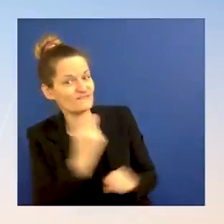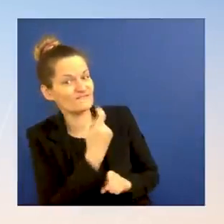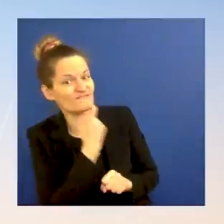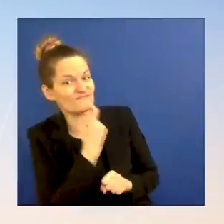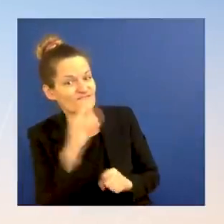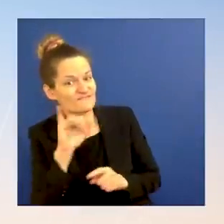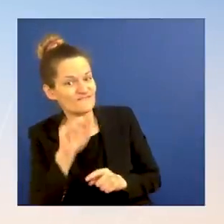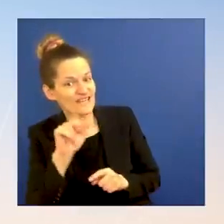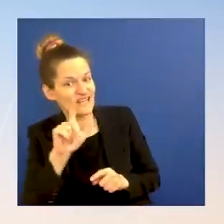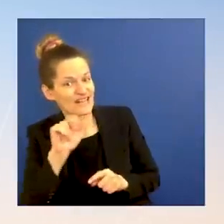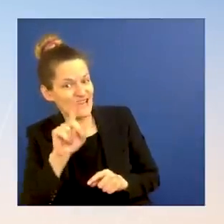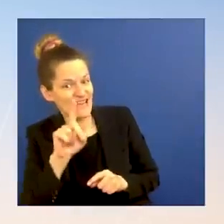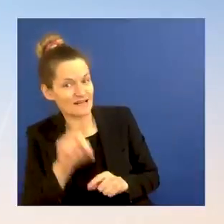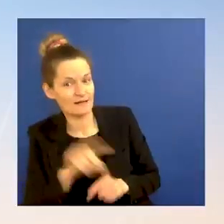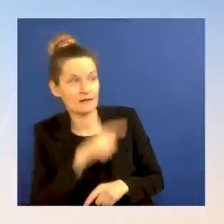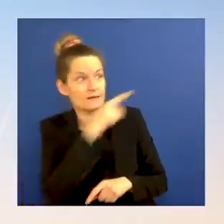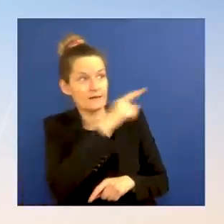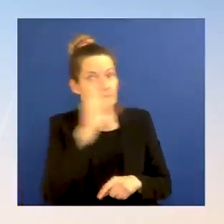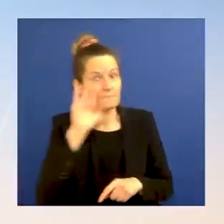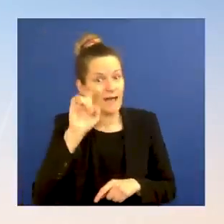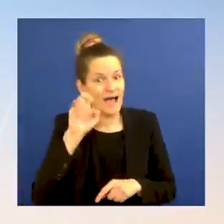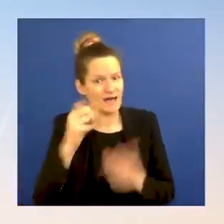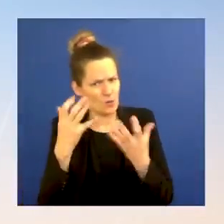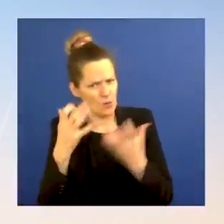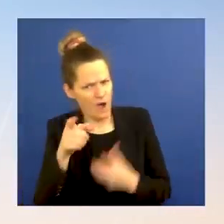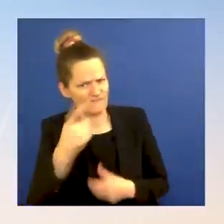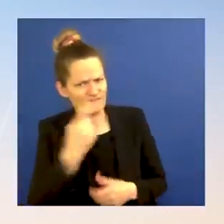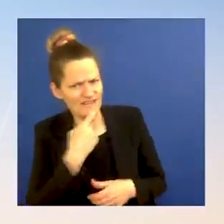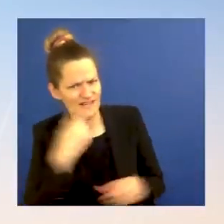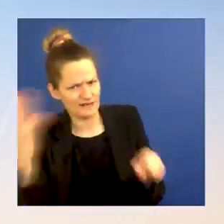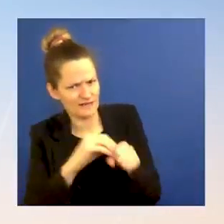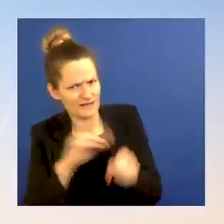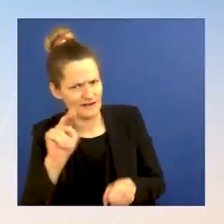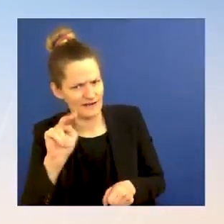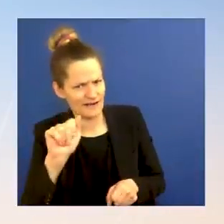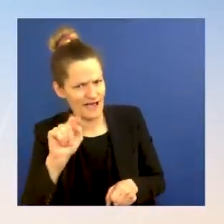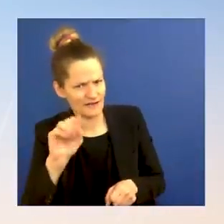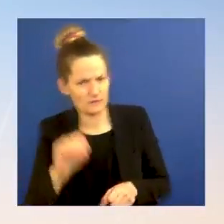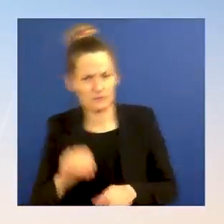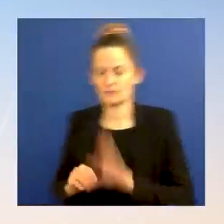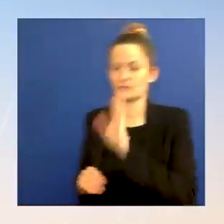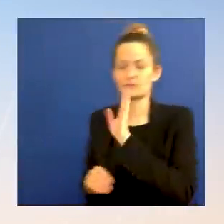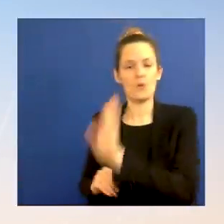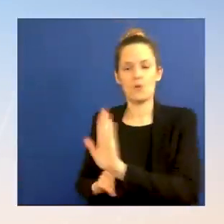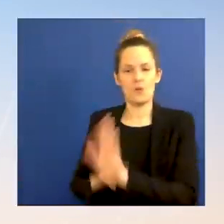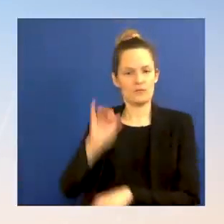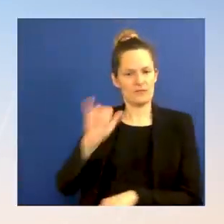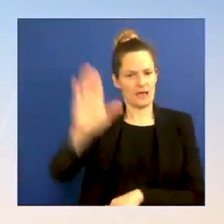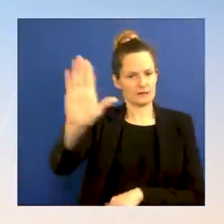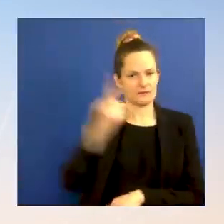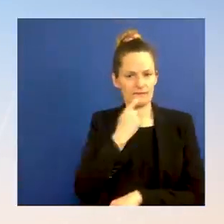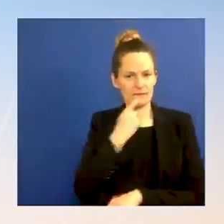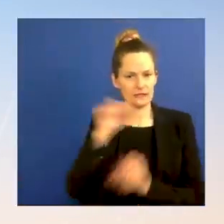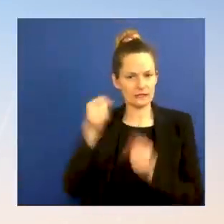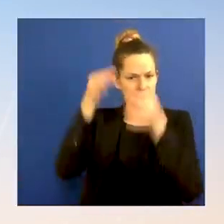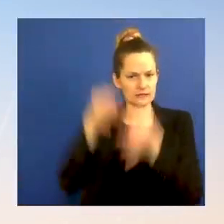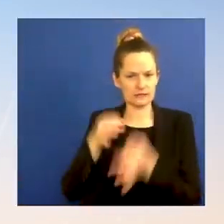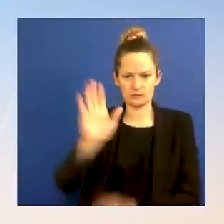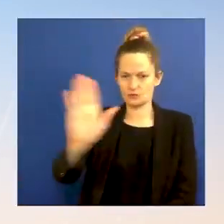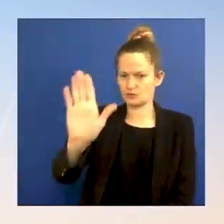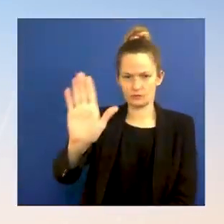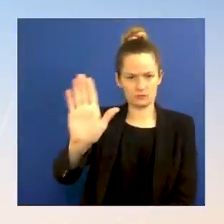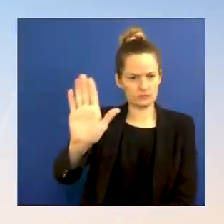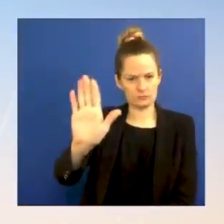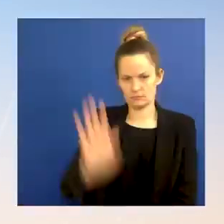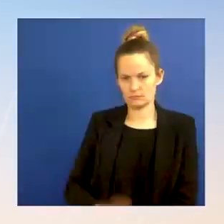alliance to determine. Senator Lindsey Graham said last night that someone ought to assassinate President Putin.